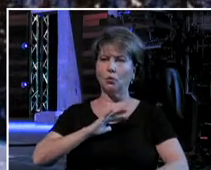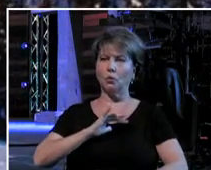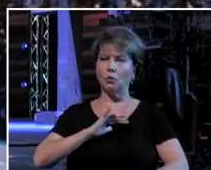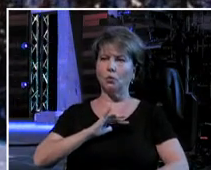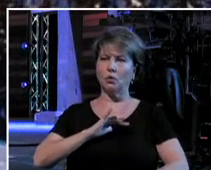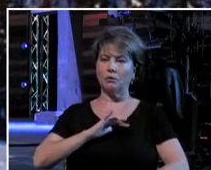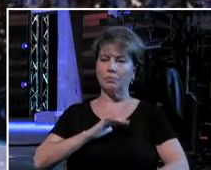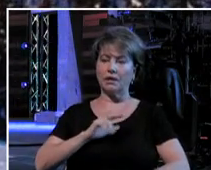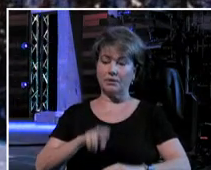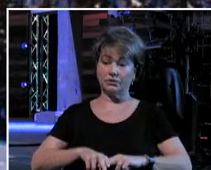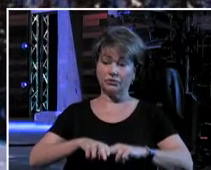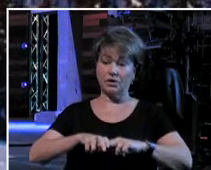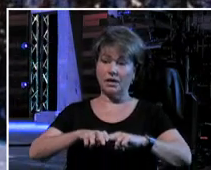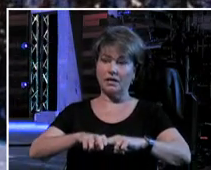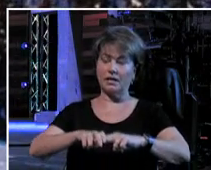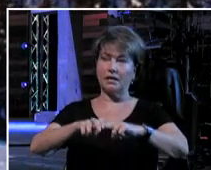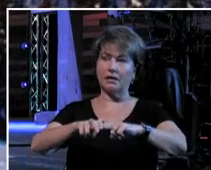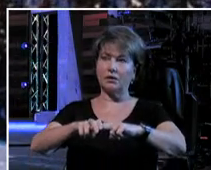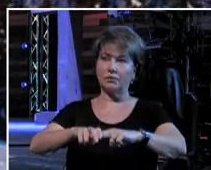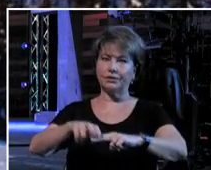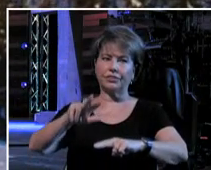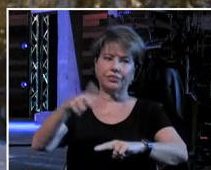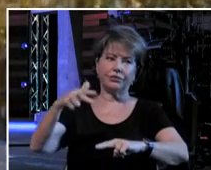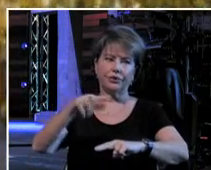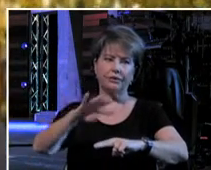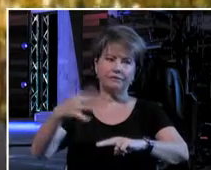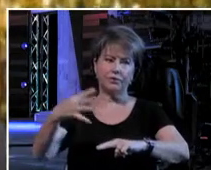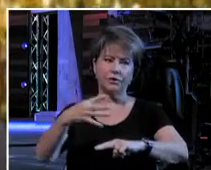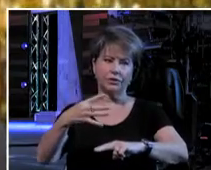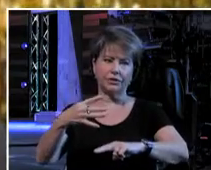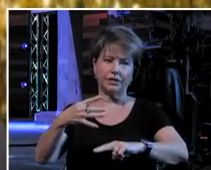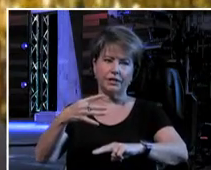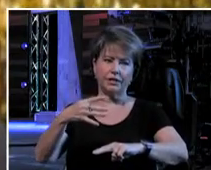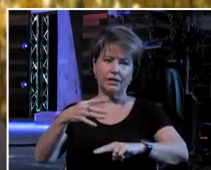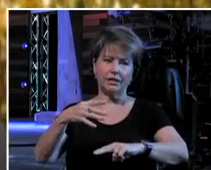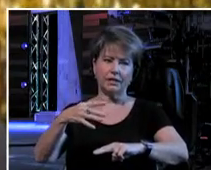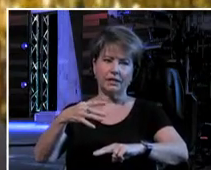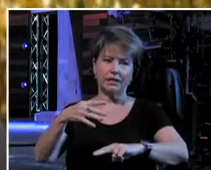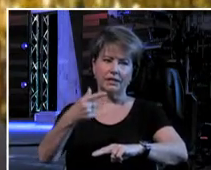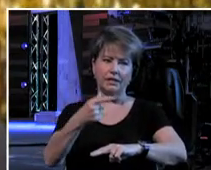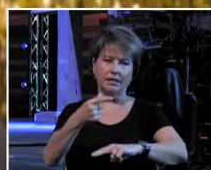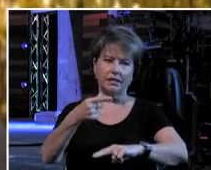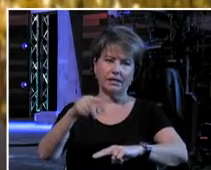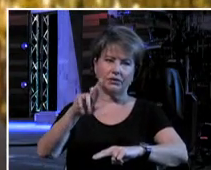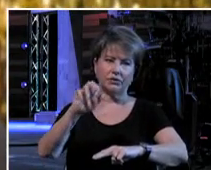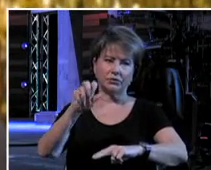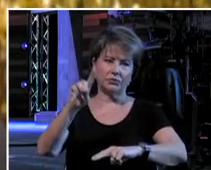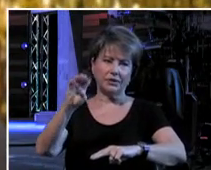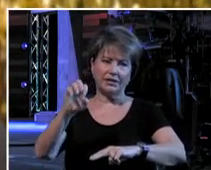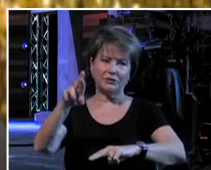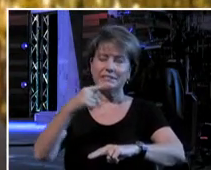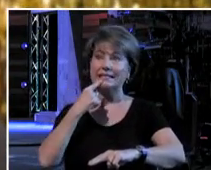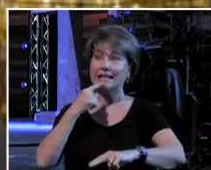was riding in a chairlift with a third and fourth grader who looked at me and said, Dad, can you do that?